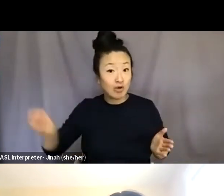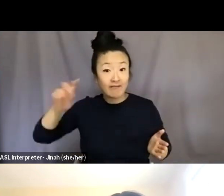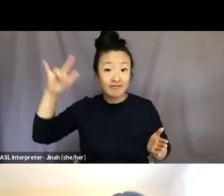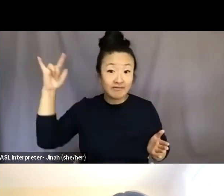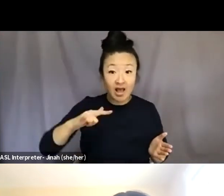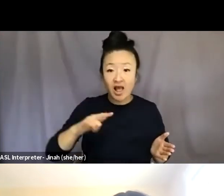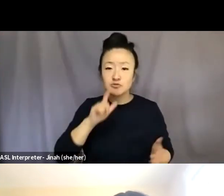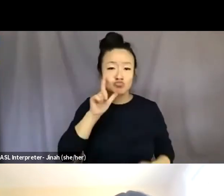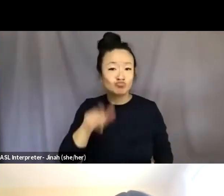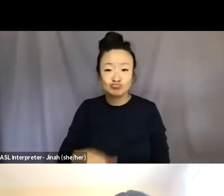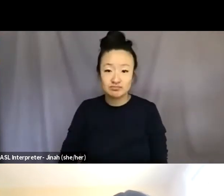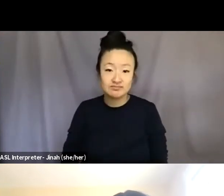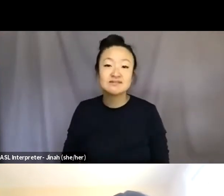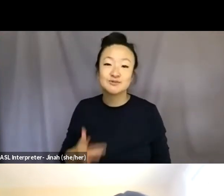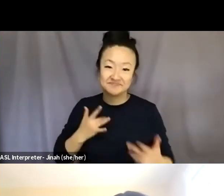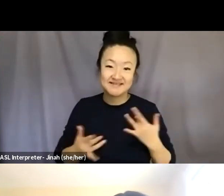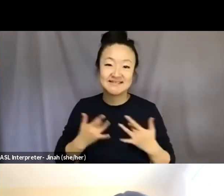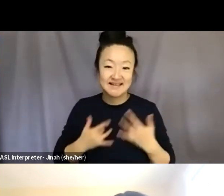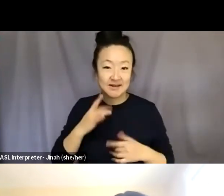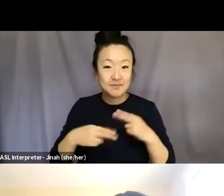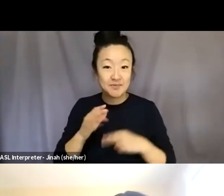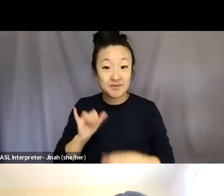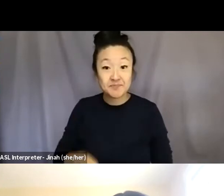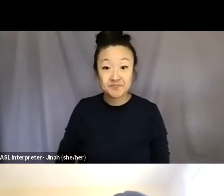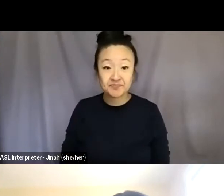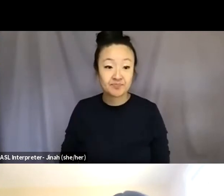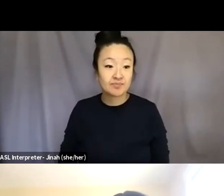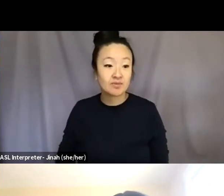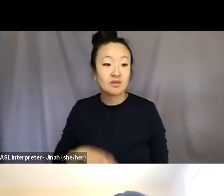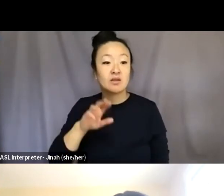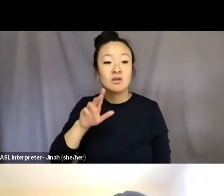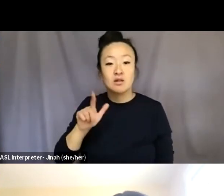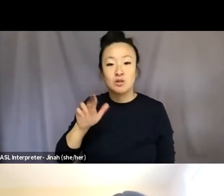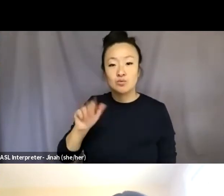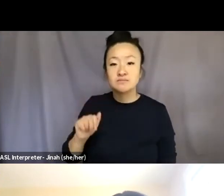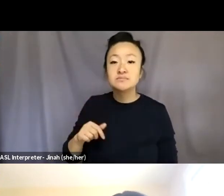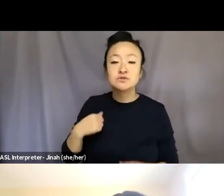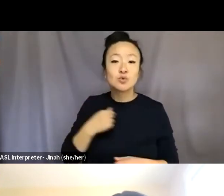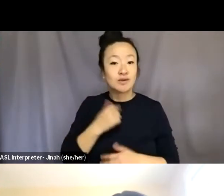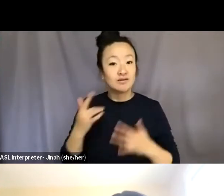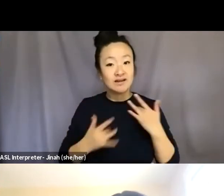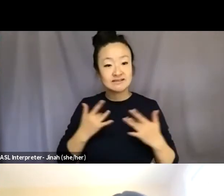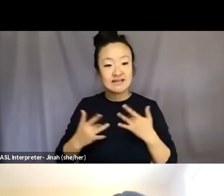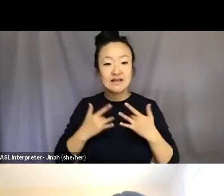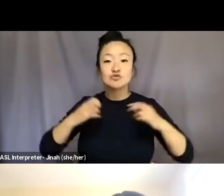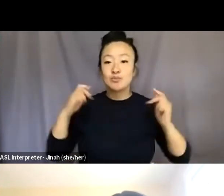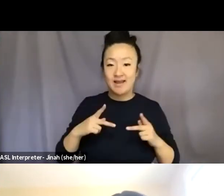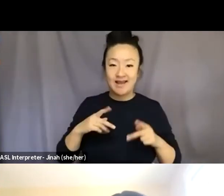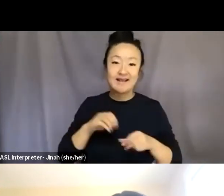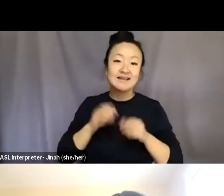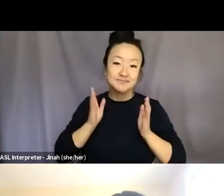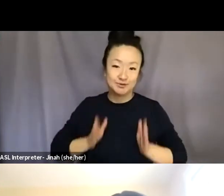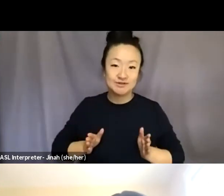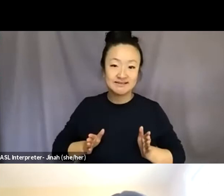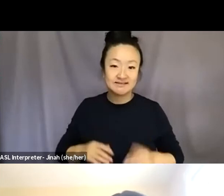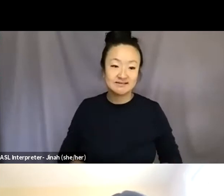So those are the exciting things. Well, we're very excited to get back into in-person